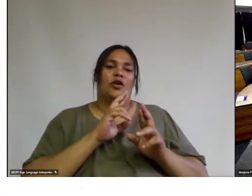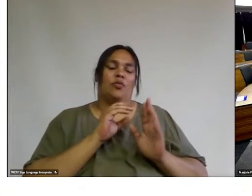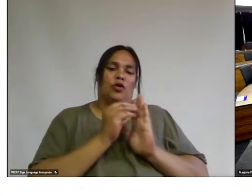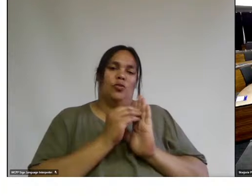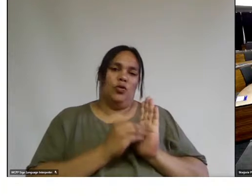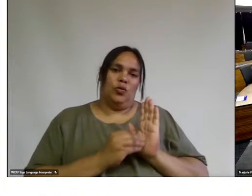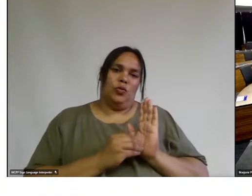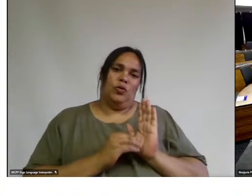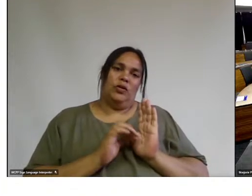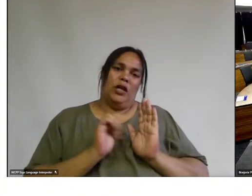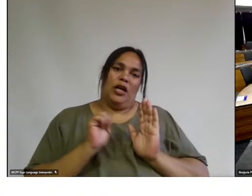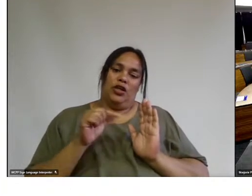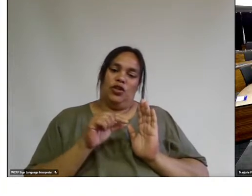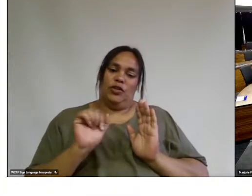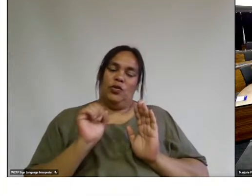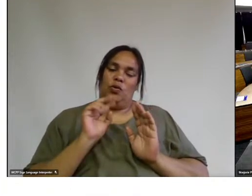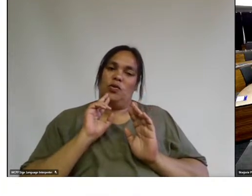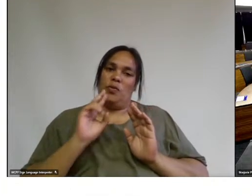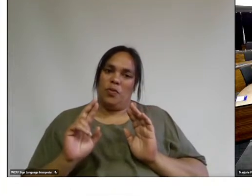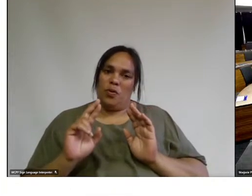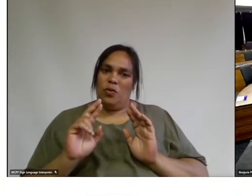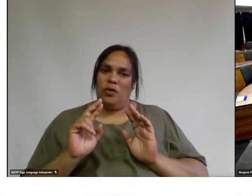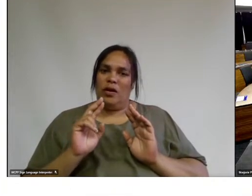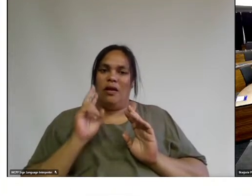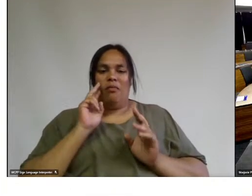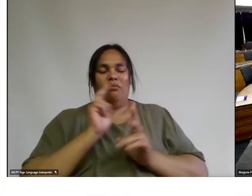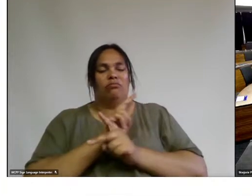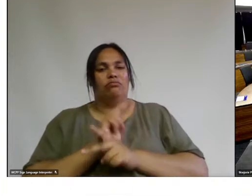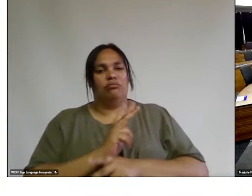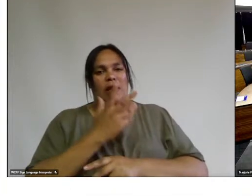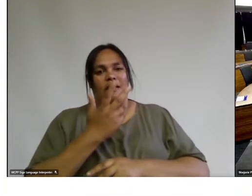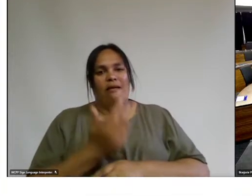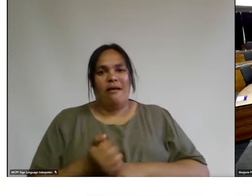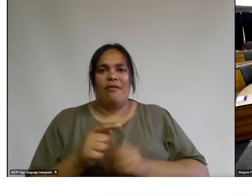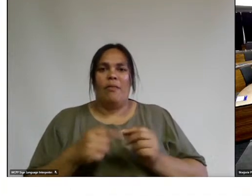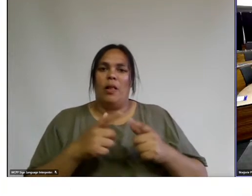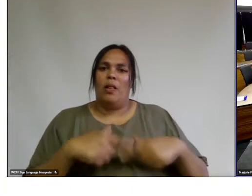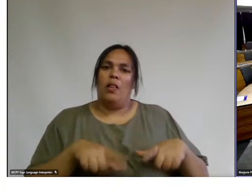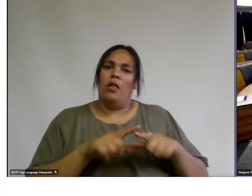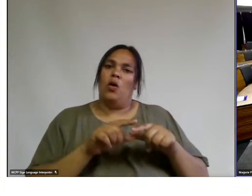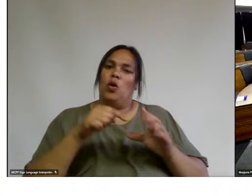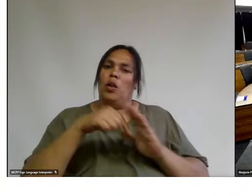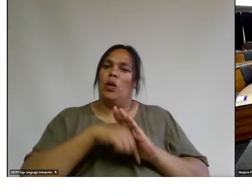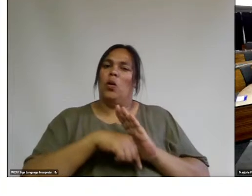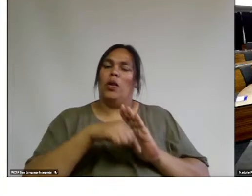there is an observation around local content